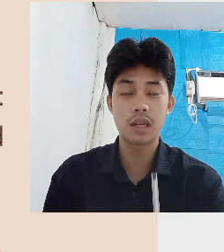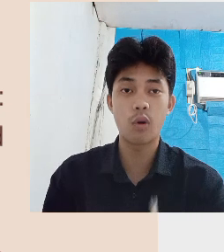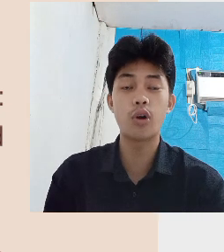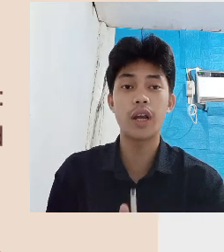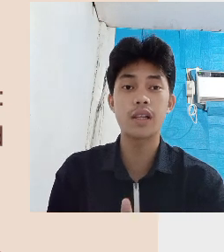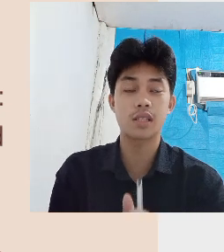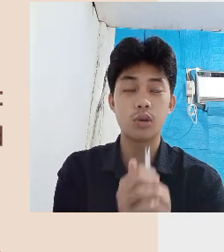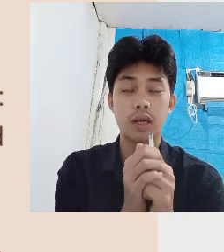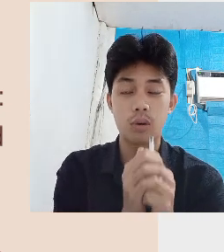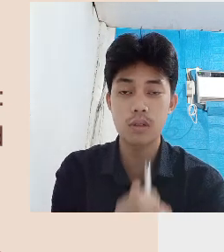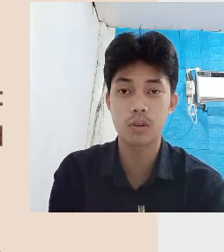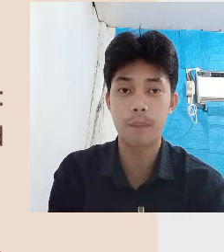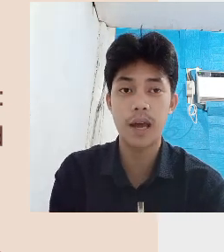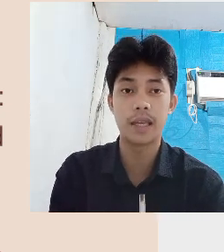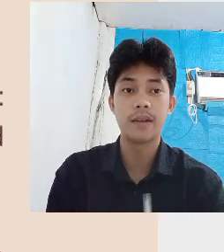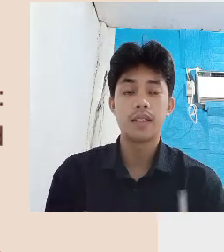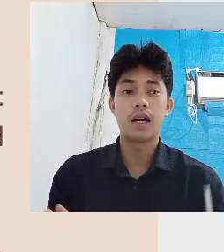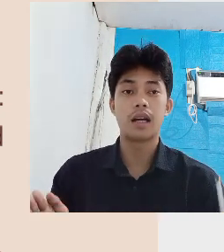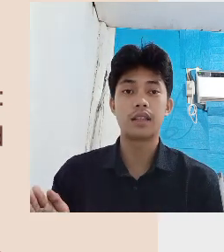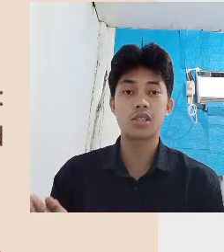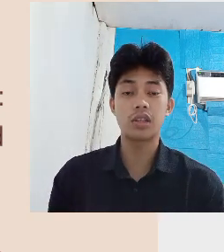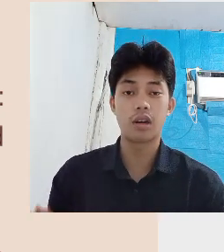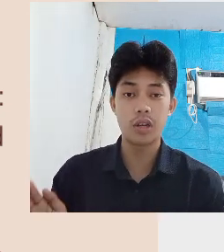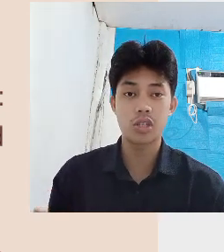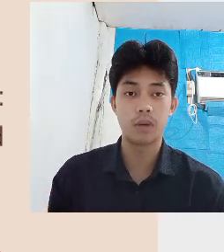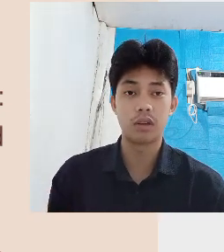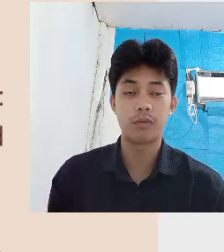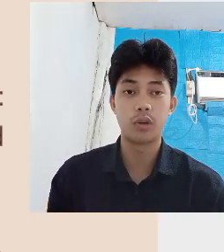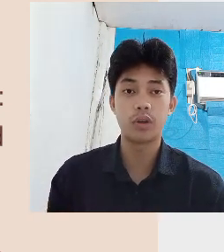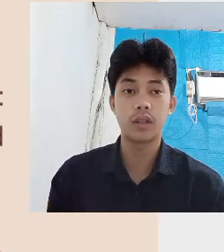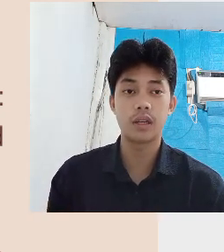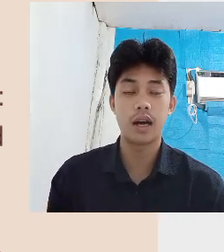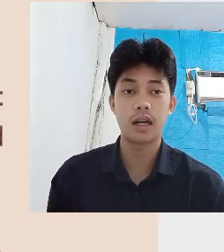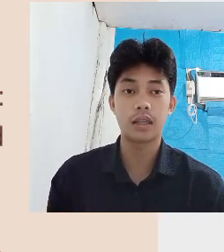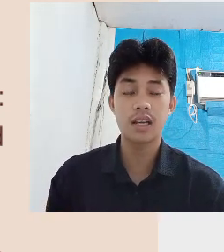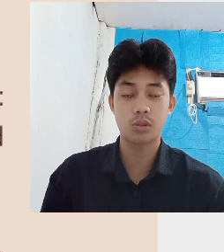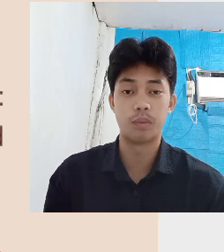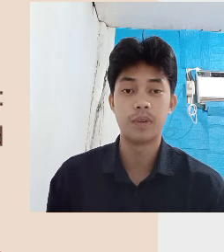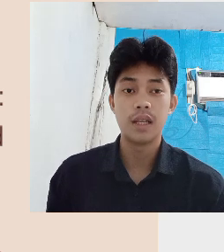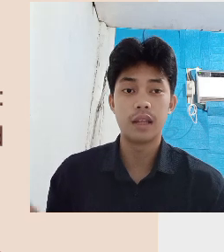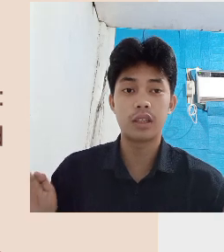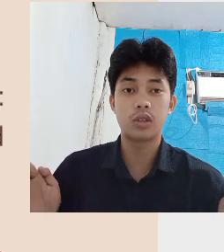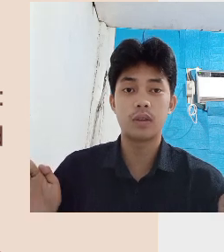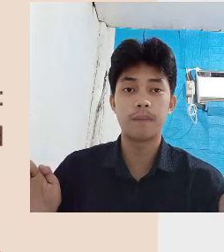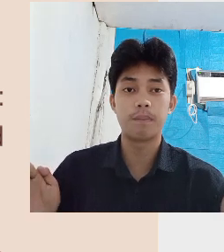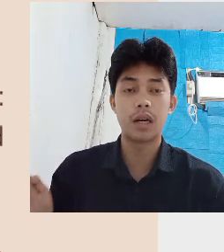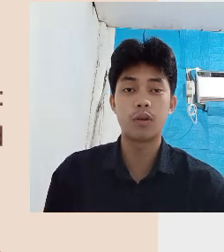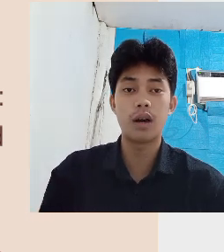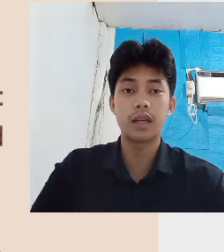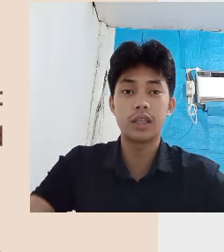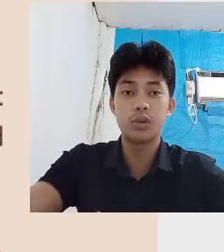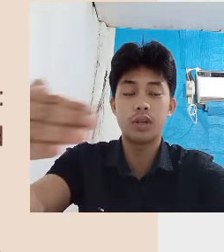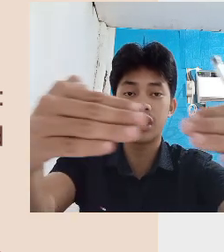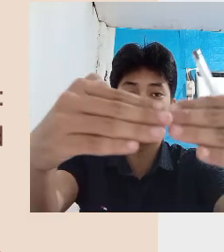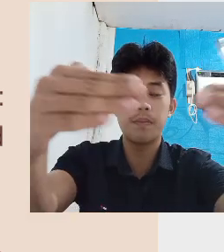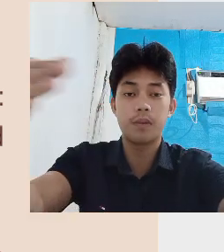to face them, or else you can also apply the sitting arrangement of your classroom. Like,